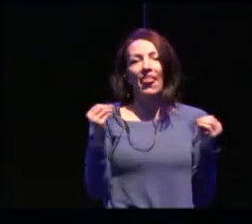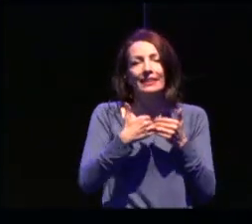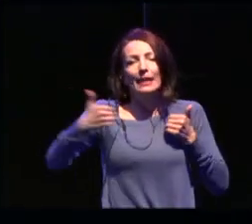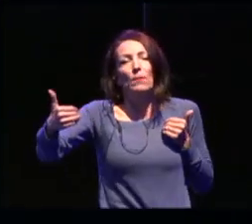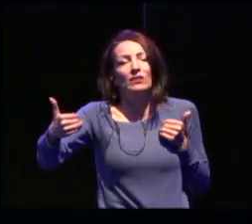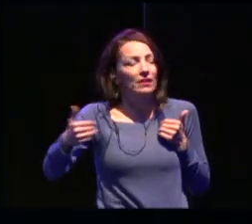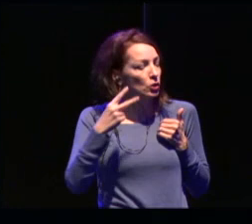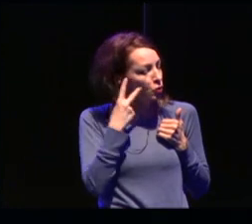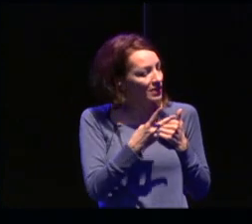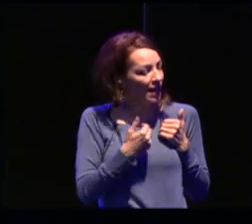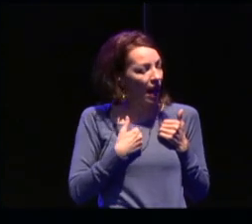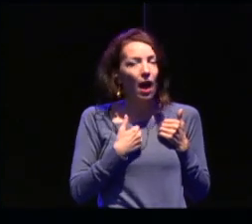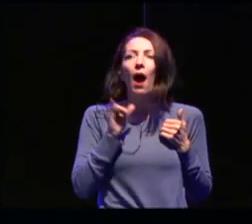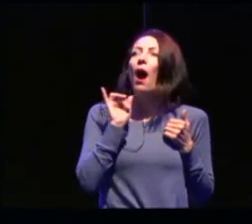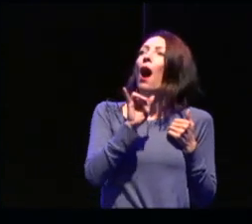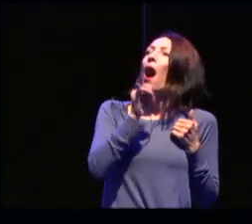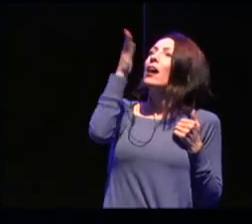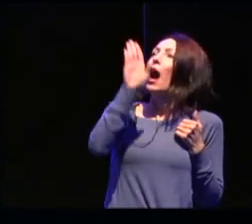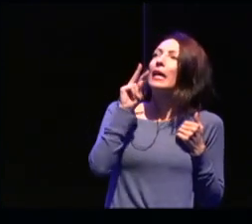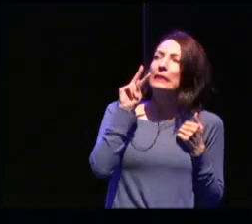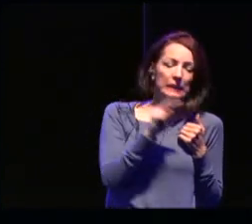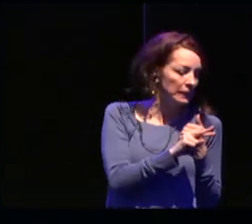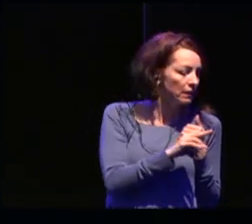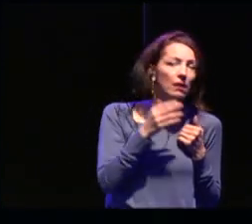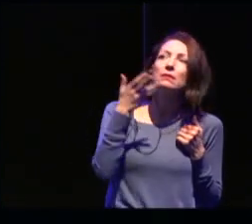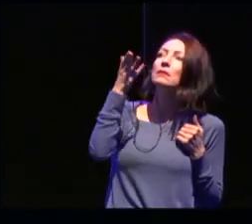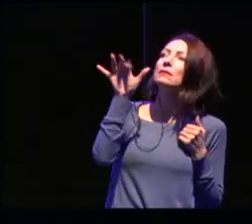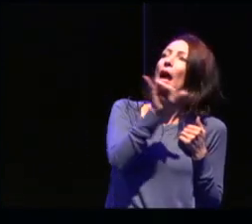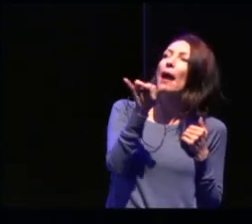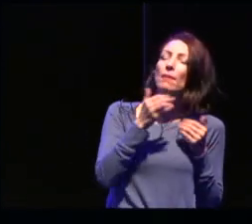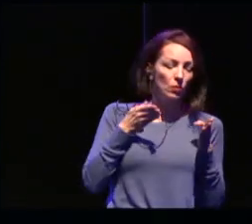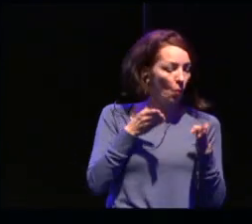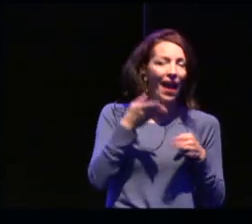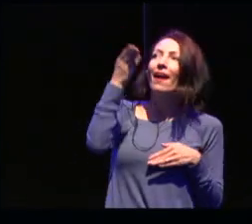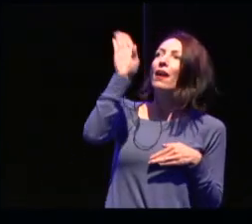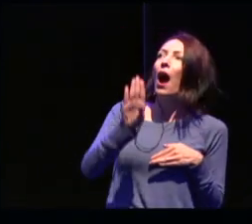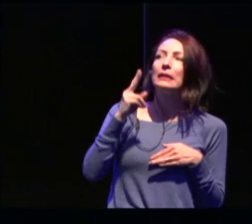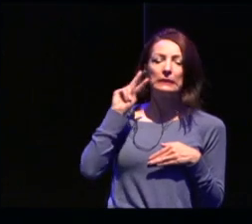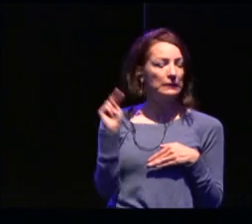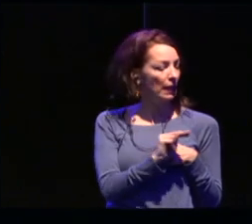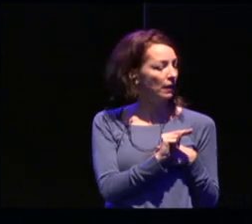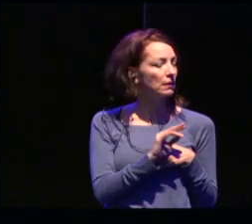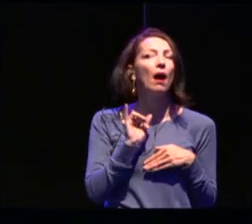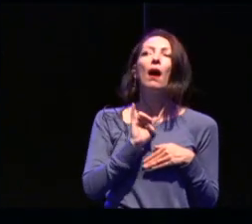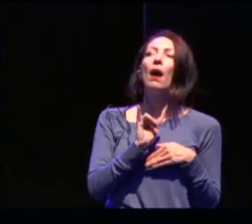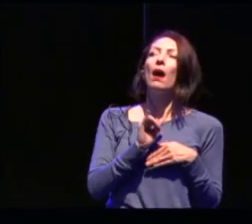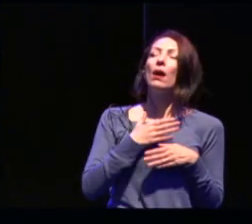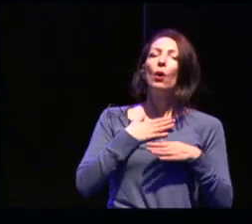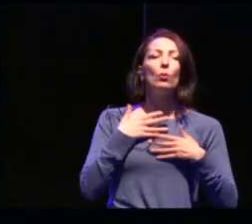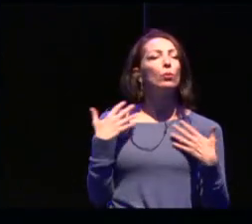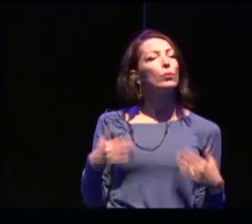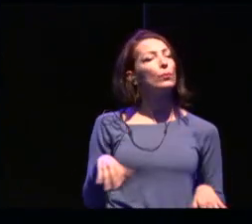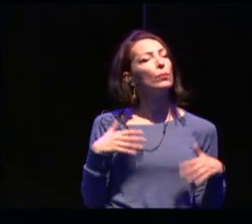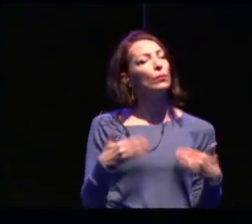it. And then you begin to have glimpses of what God sees and the way God sees. Whew. And then